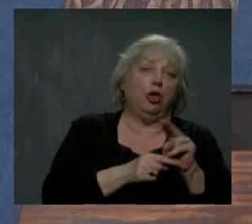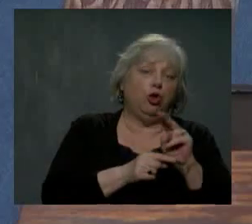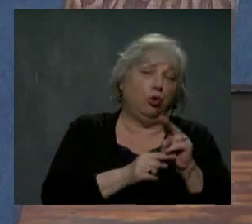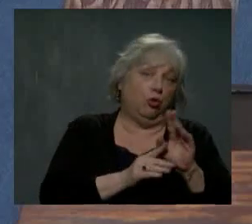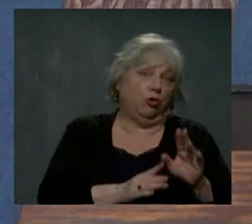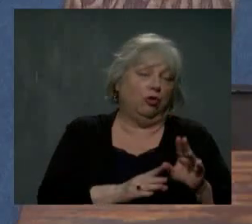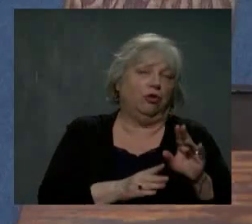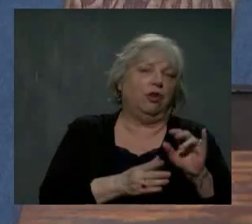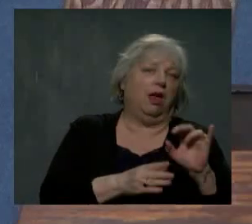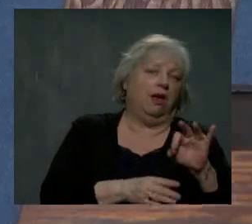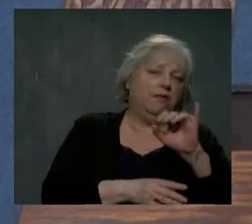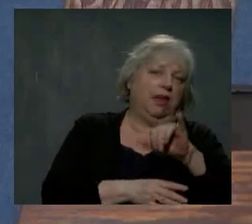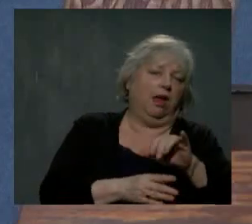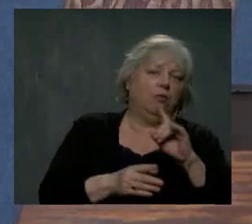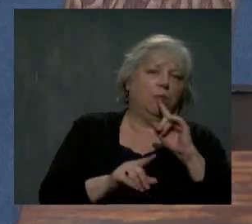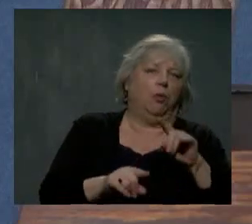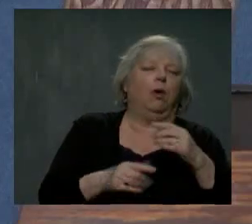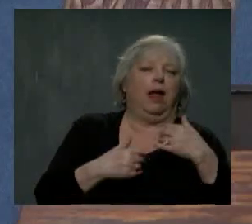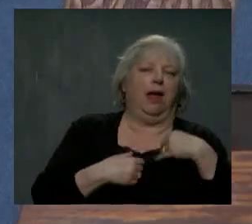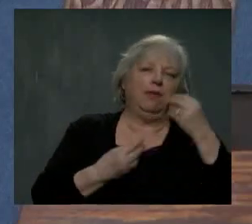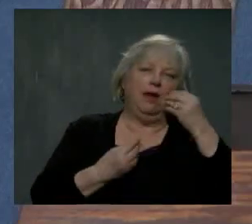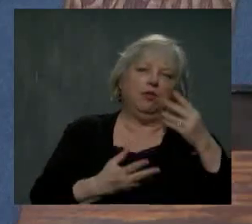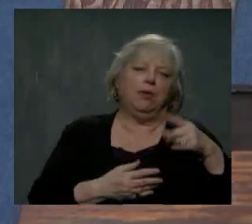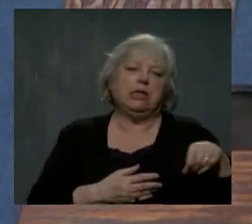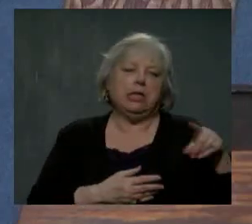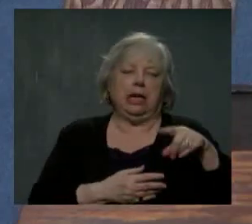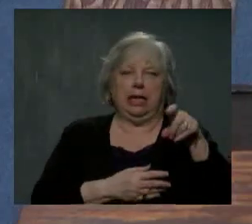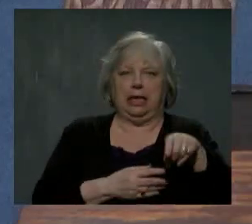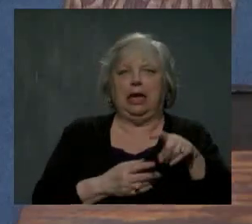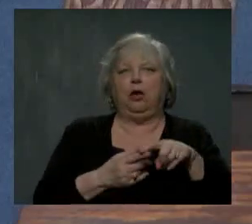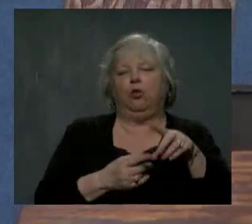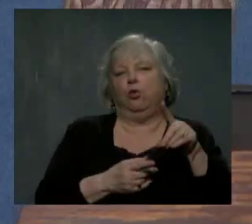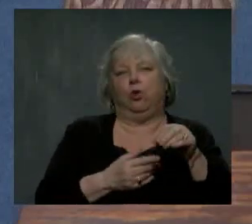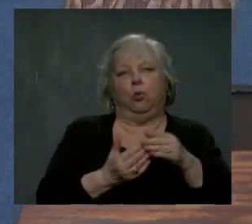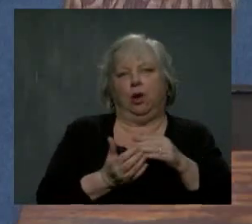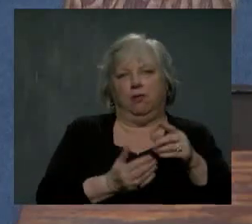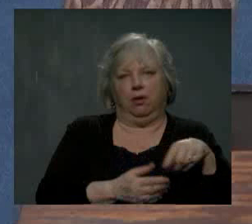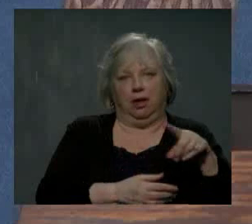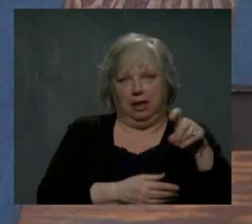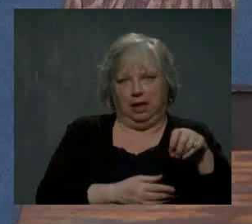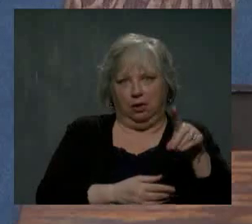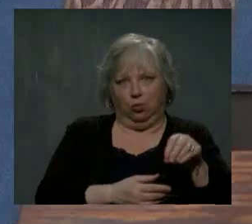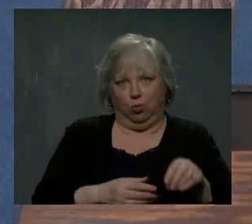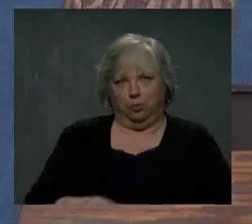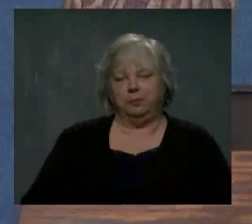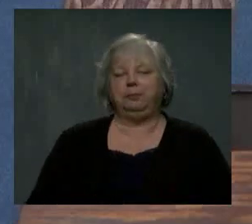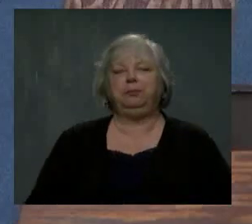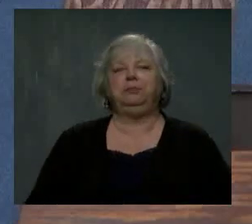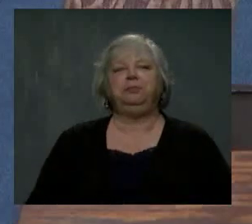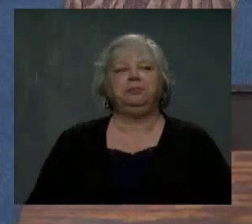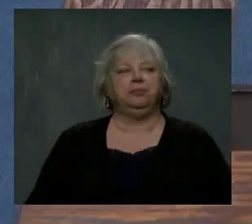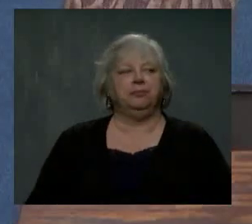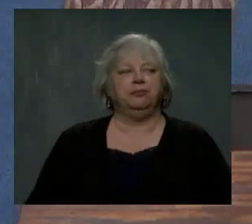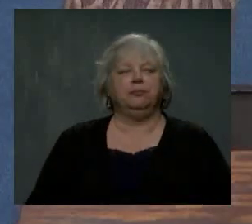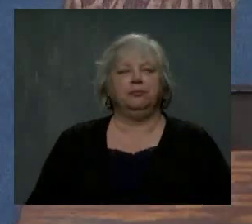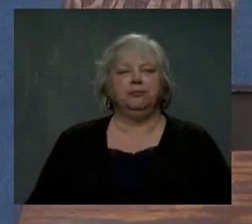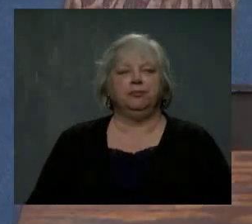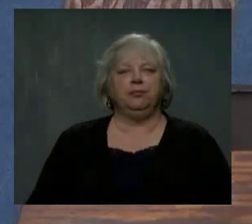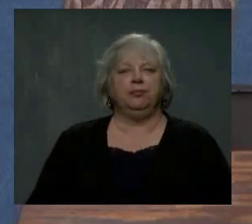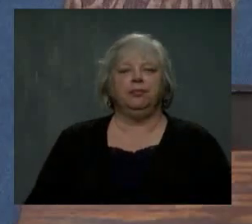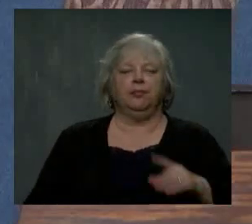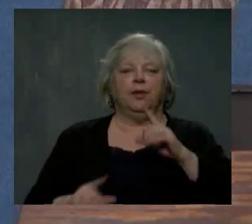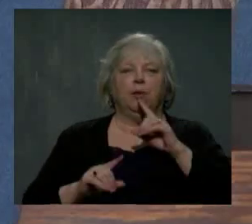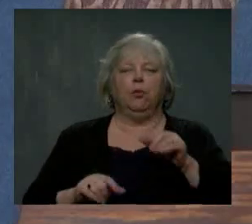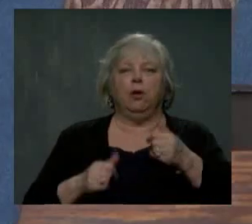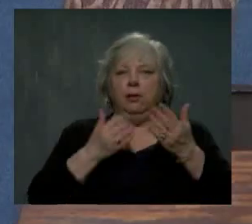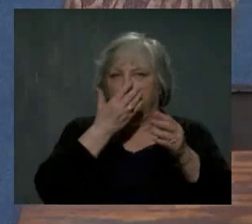financial statements, have the information they need in order to do just that. The reports submitted to the